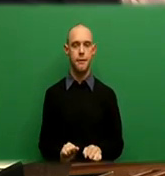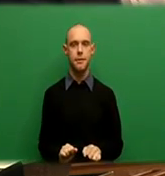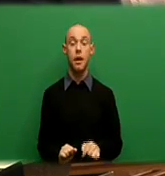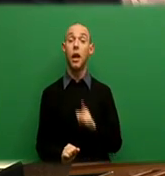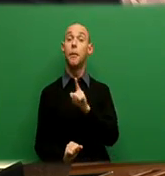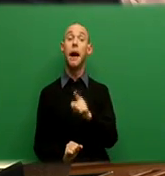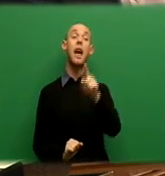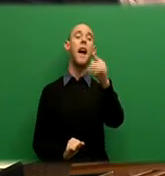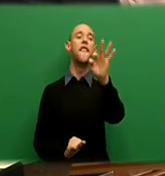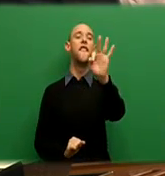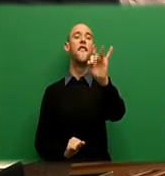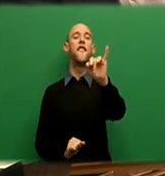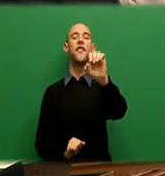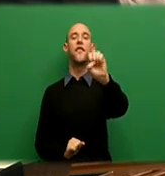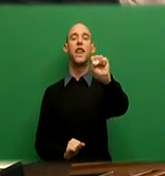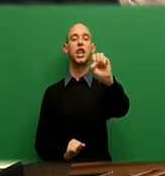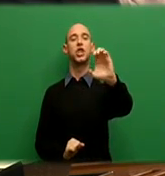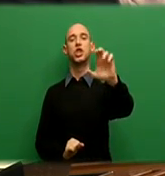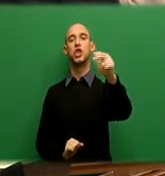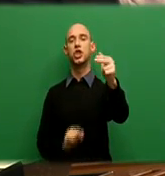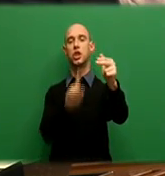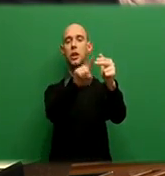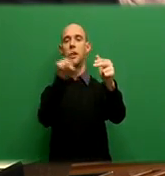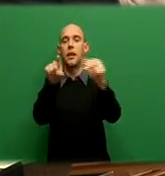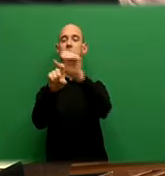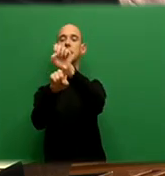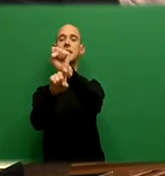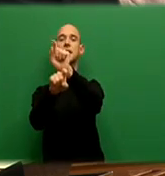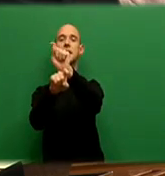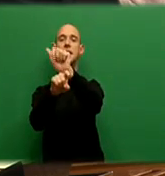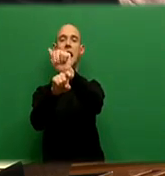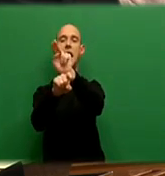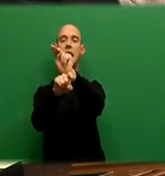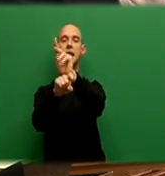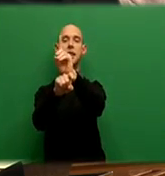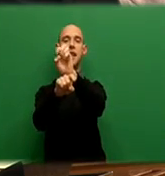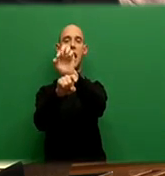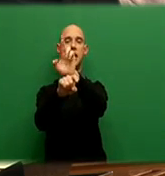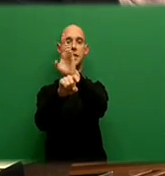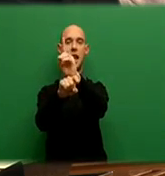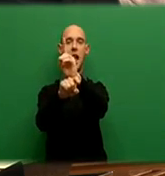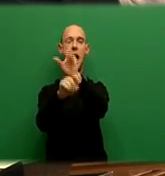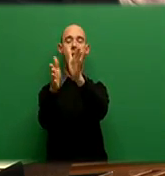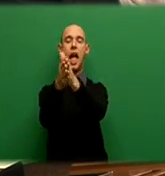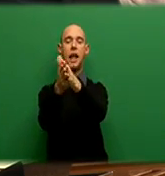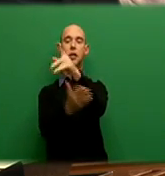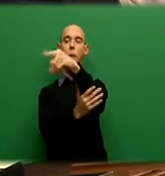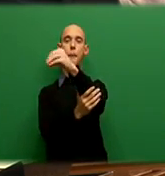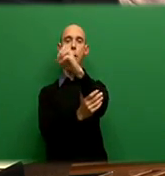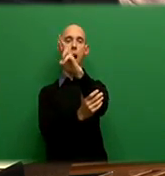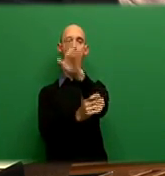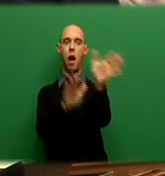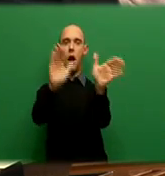much speculation about this, would a Moody's downgrade really hurt us that much, or do you think the market has maybe priced that